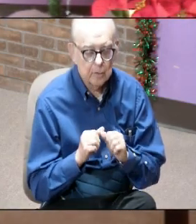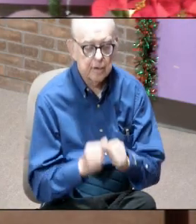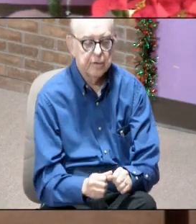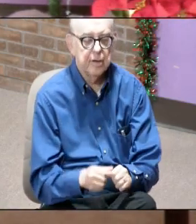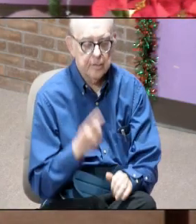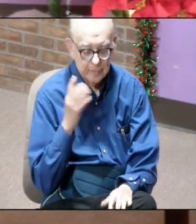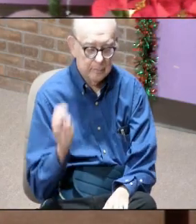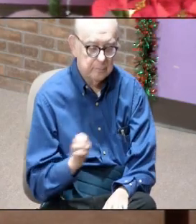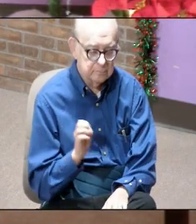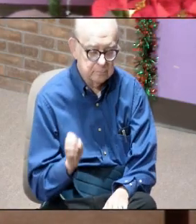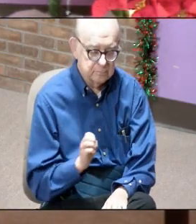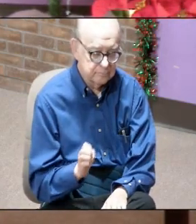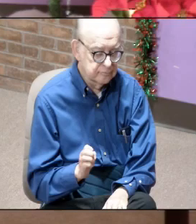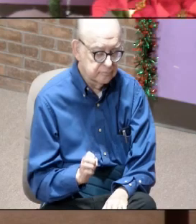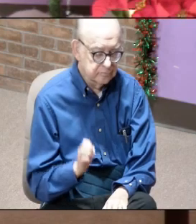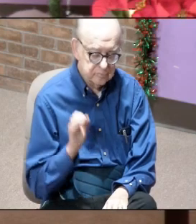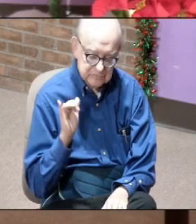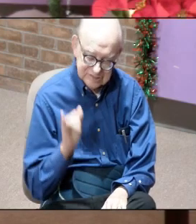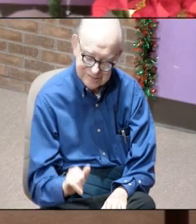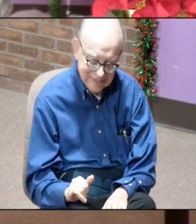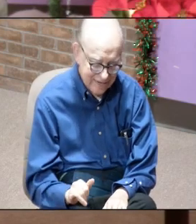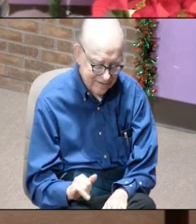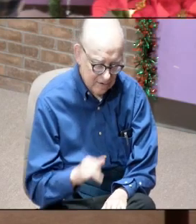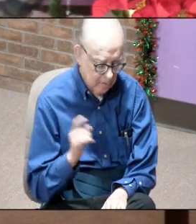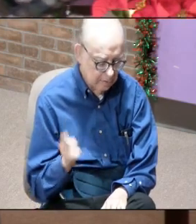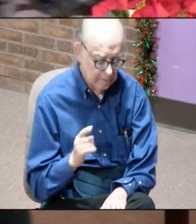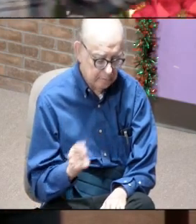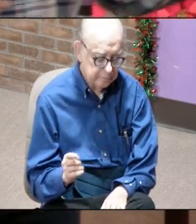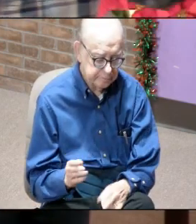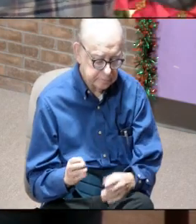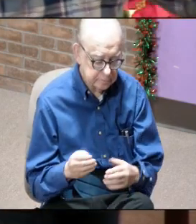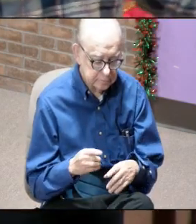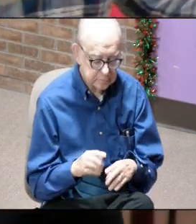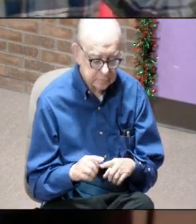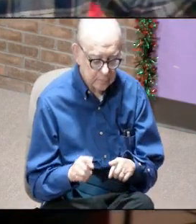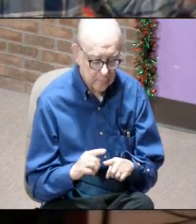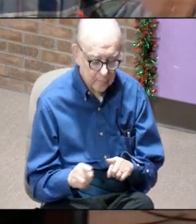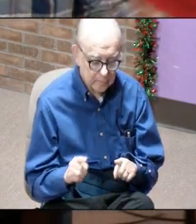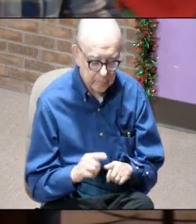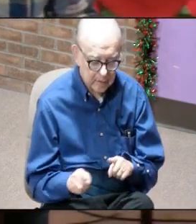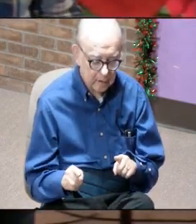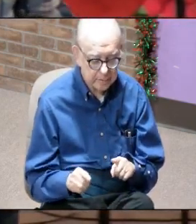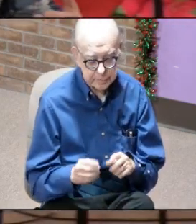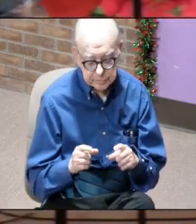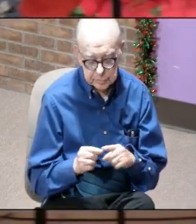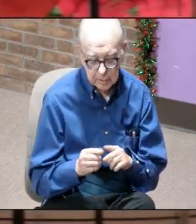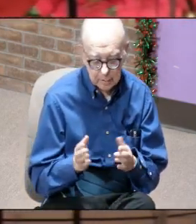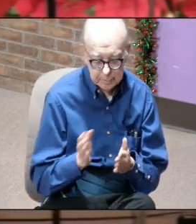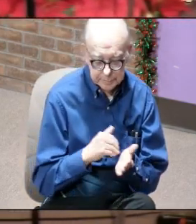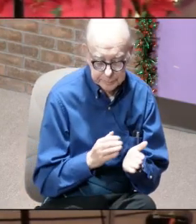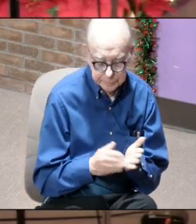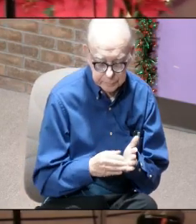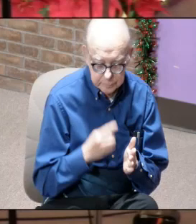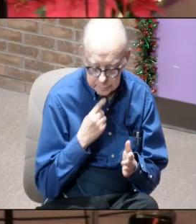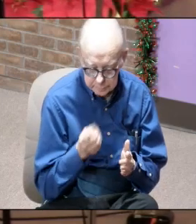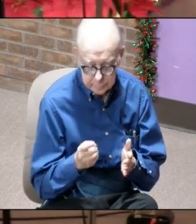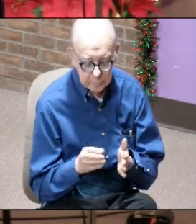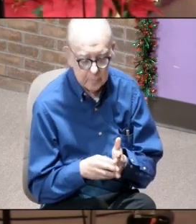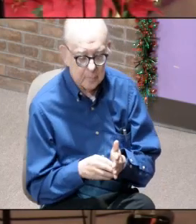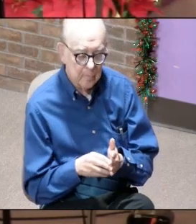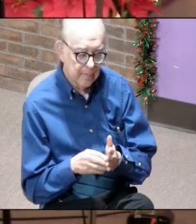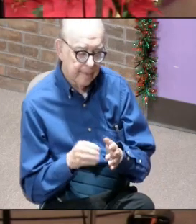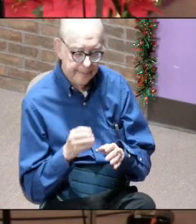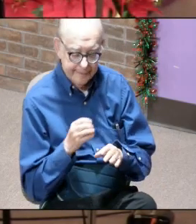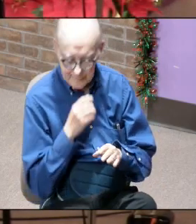forever. It is permanent. So there's a difference in the dialogue back and forth. It also said that